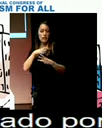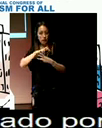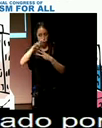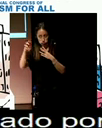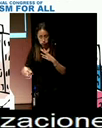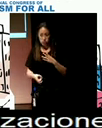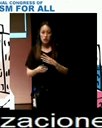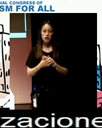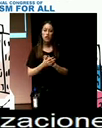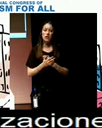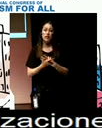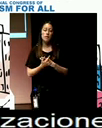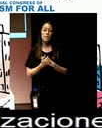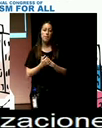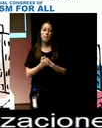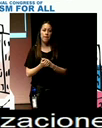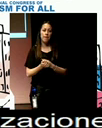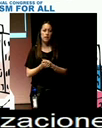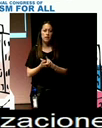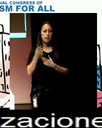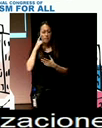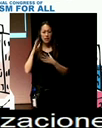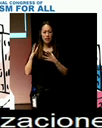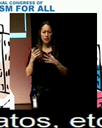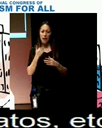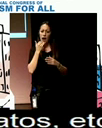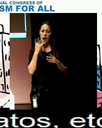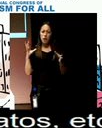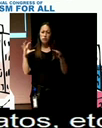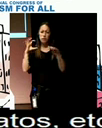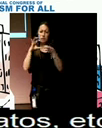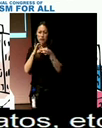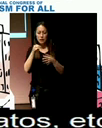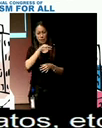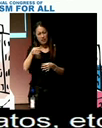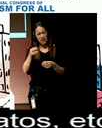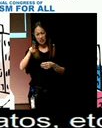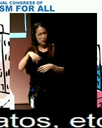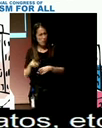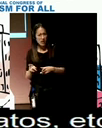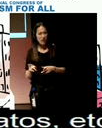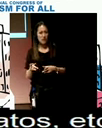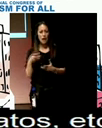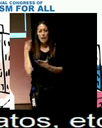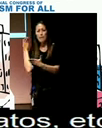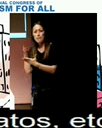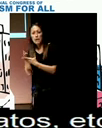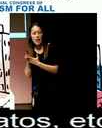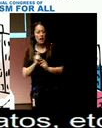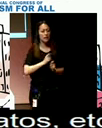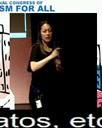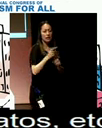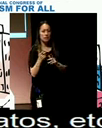to be a disconnect between the two parts. So the idea here, once again, was to see how we could unite them into a virtual